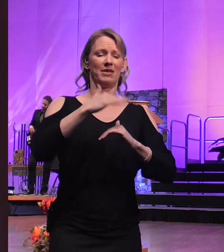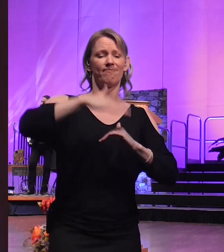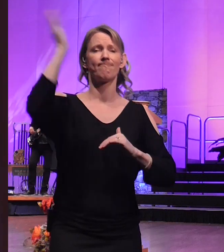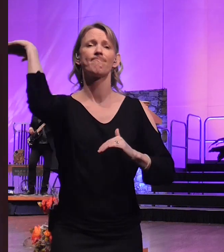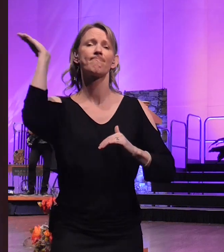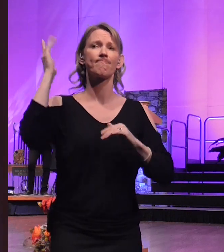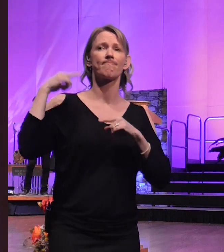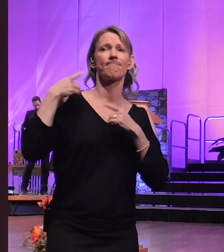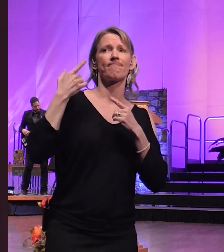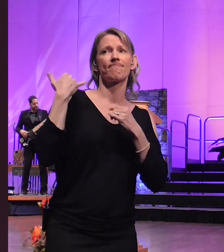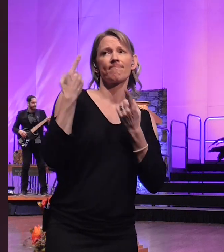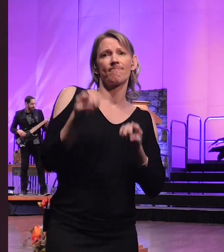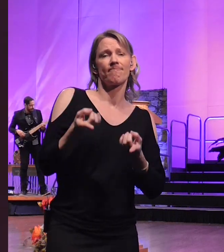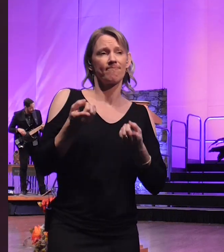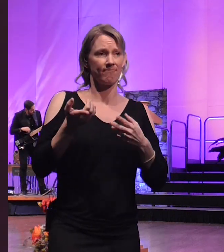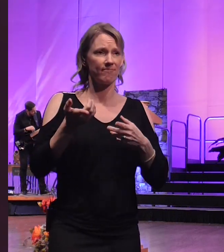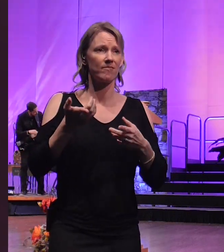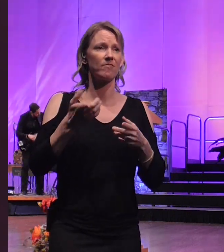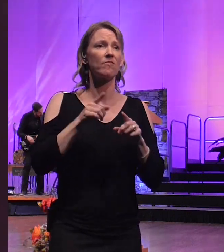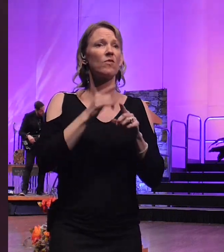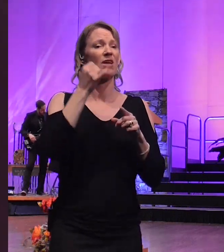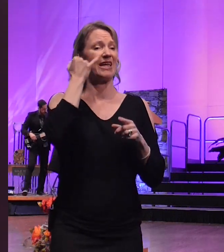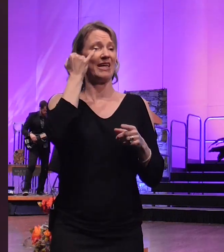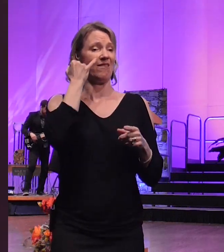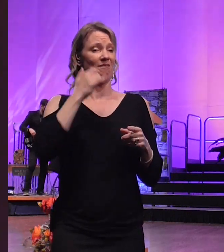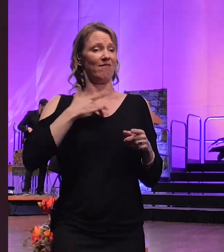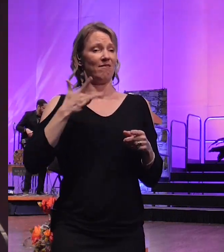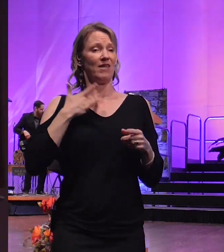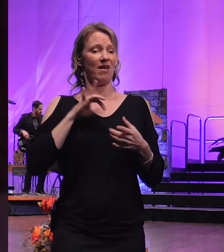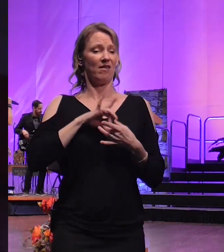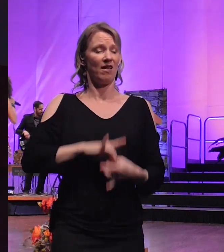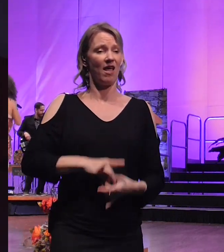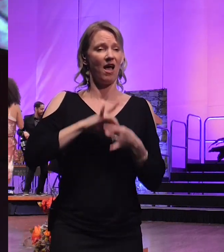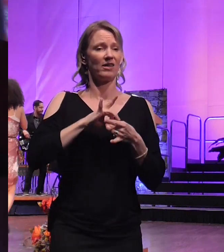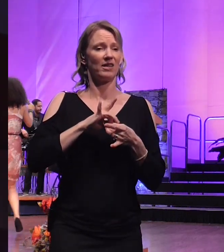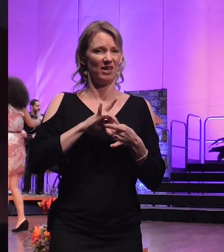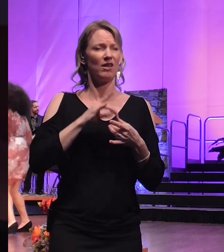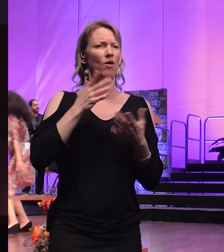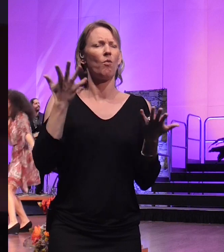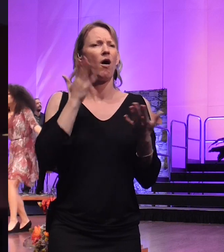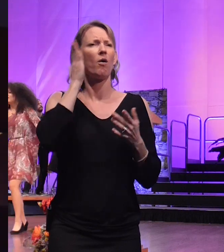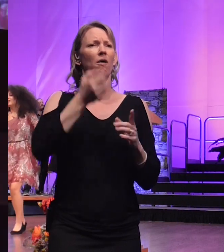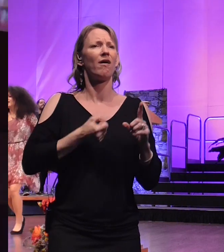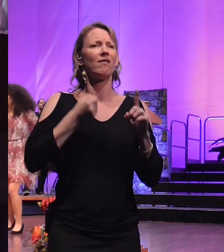been in your whole life. But if you ain't connected, what's gonna?